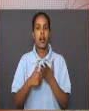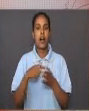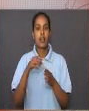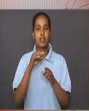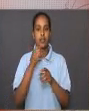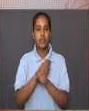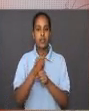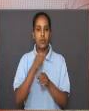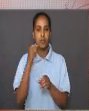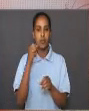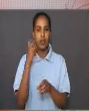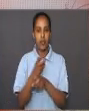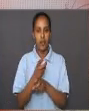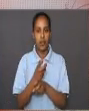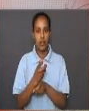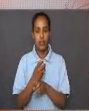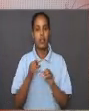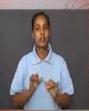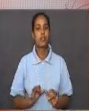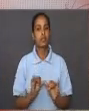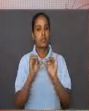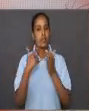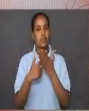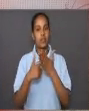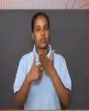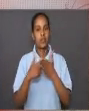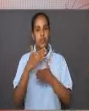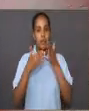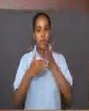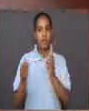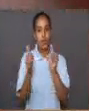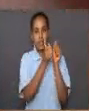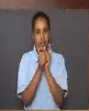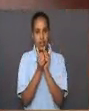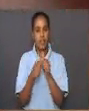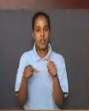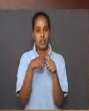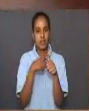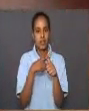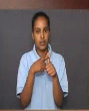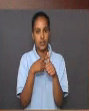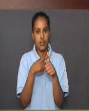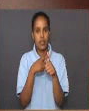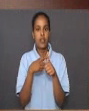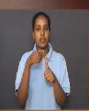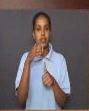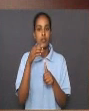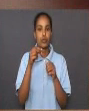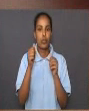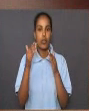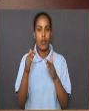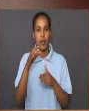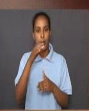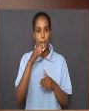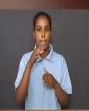difficult. Let us go through the steps together. First, the solvent